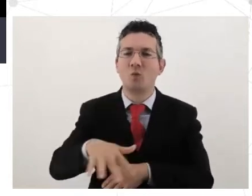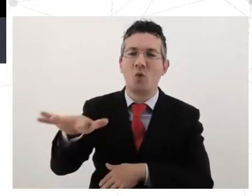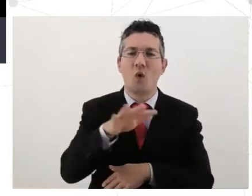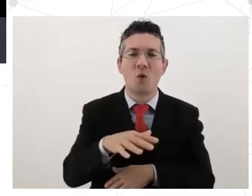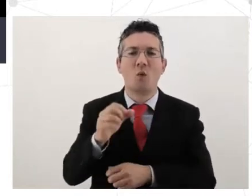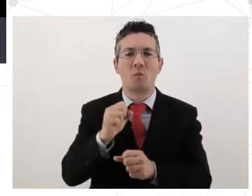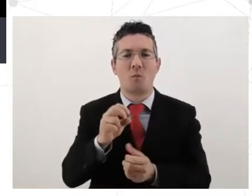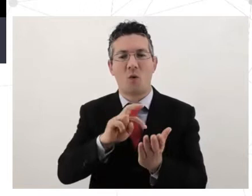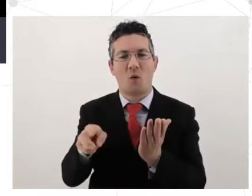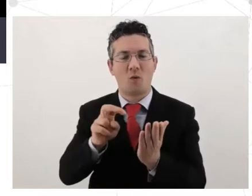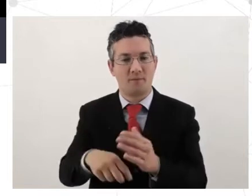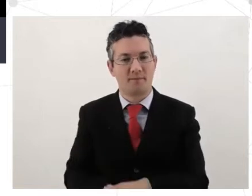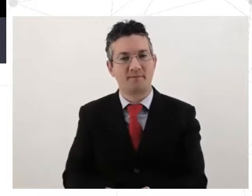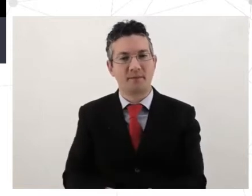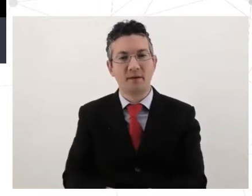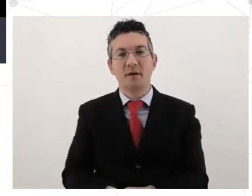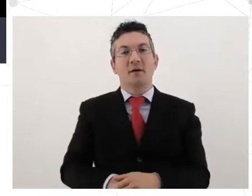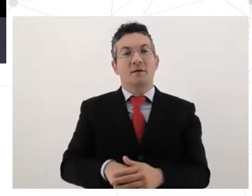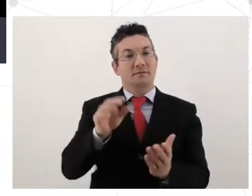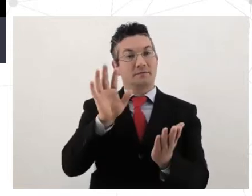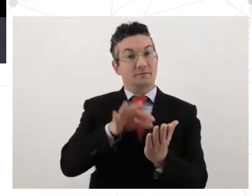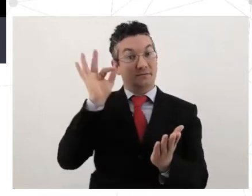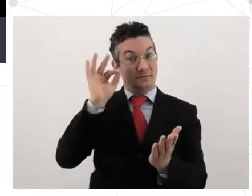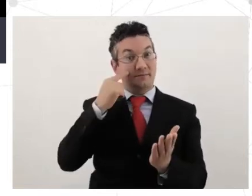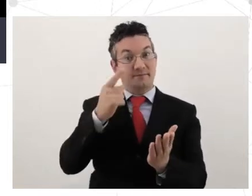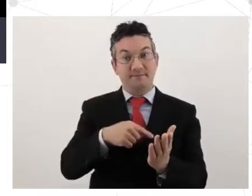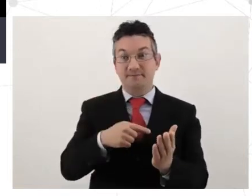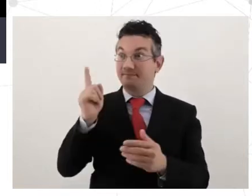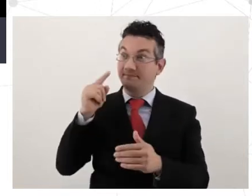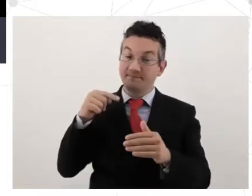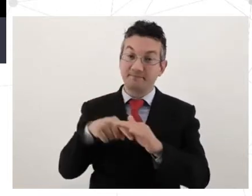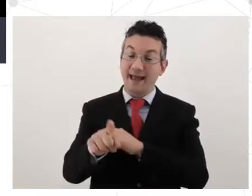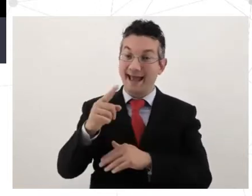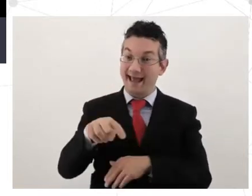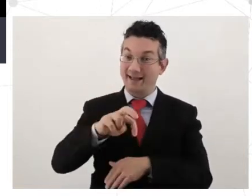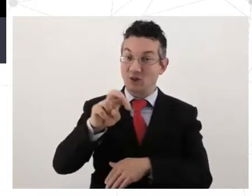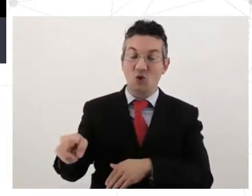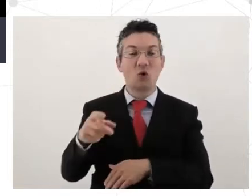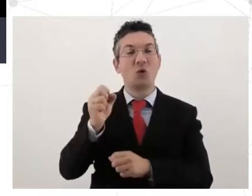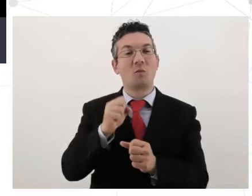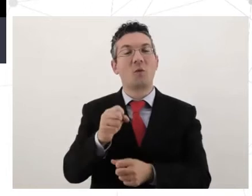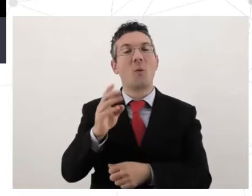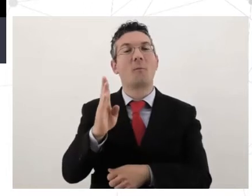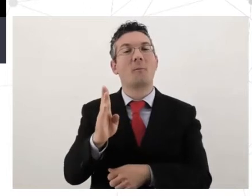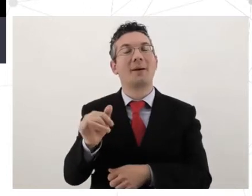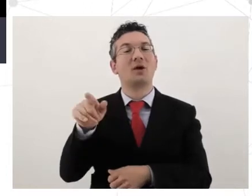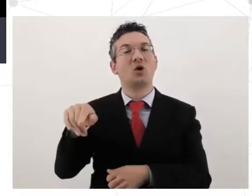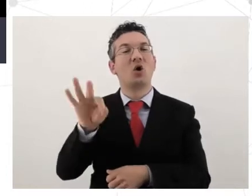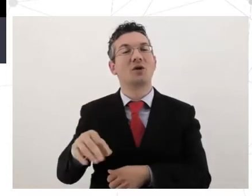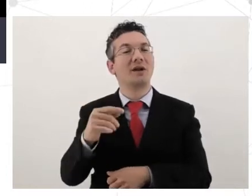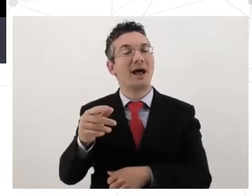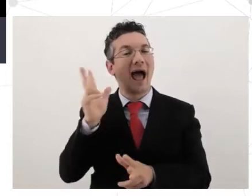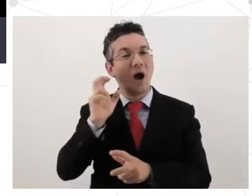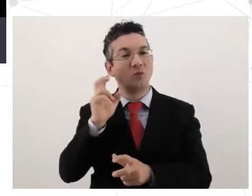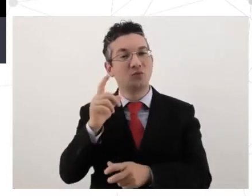that people will get up to. Now with this, I'm going to hand over to Mark, who'll be talking about how he, along with O&M colleagues from